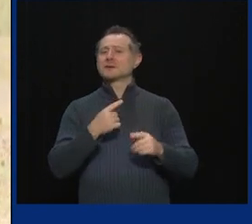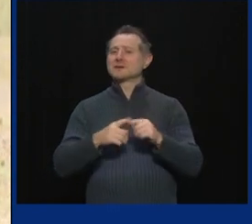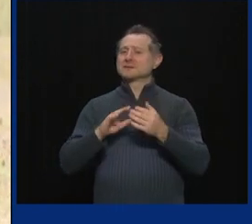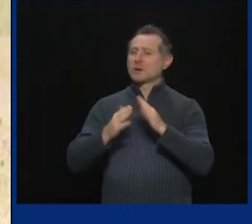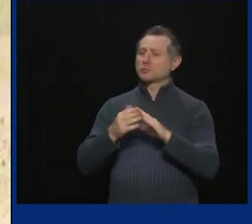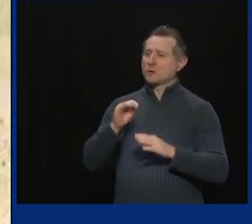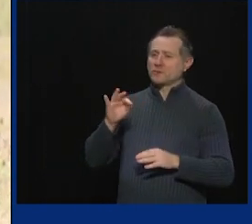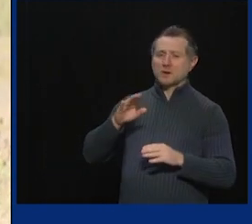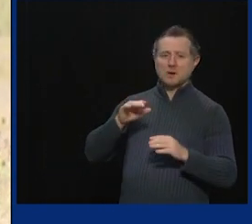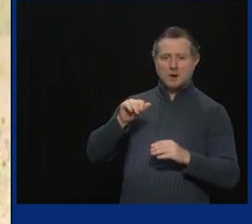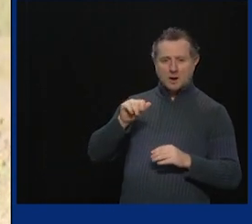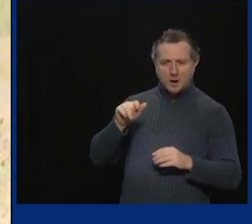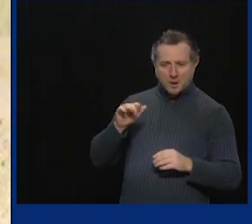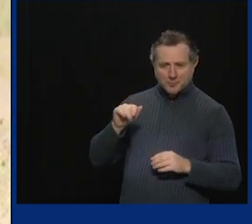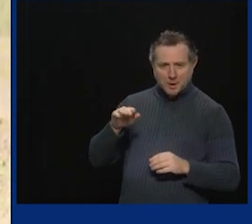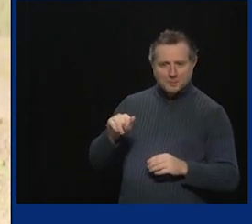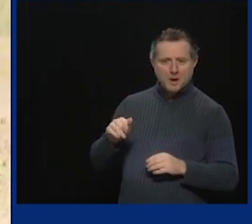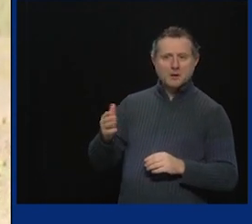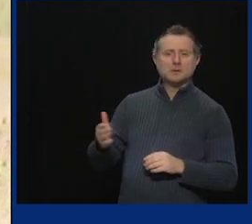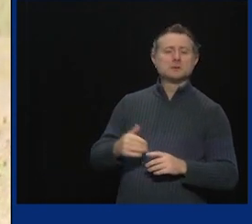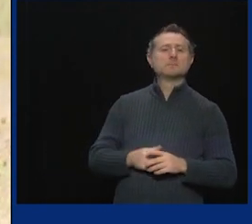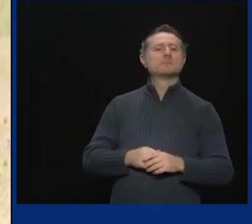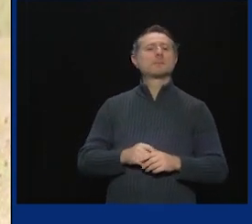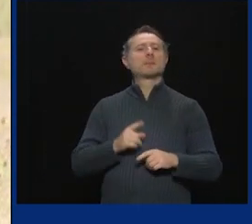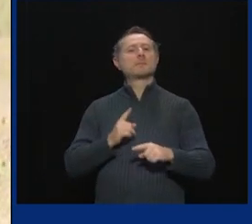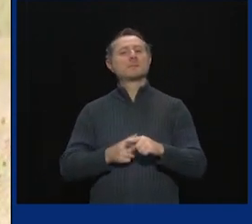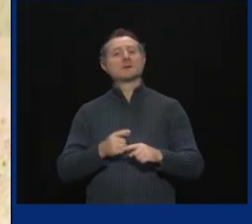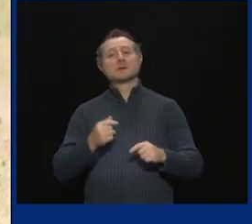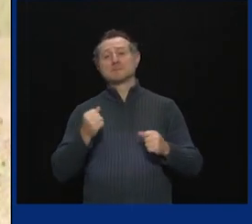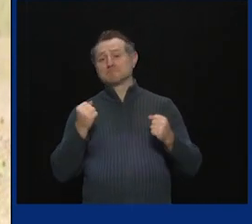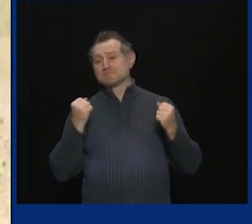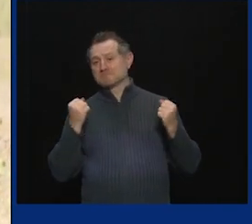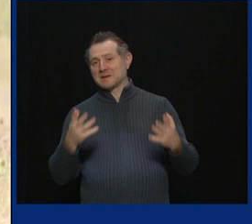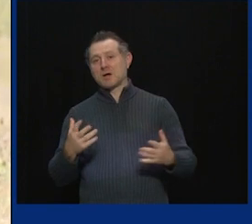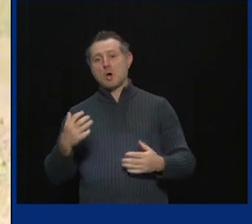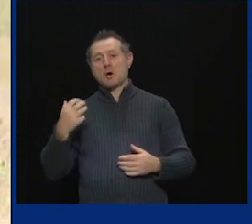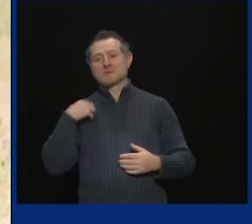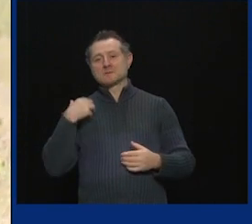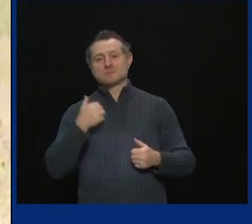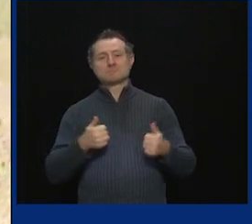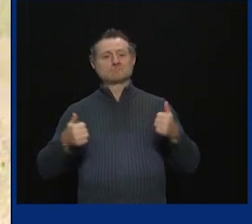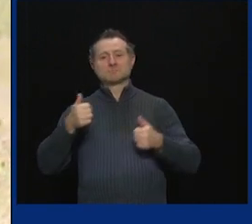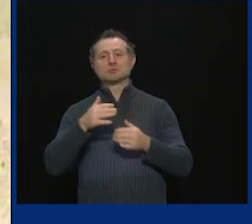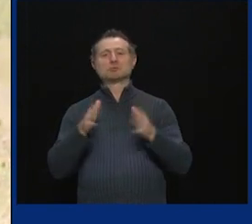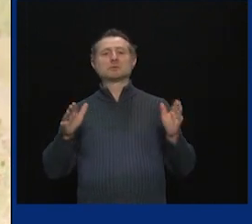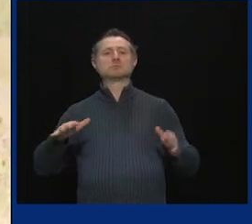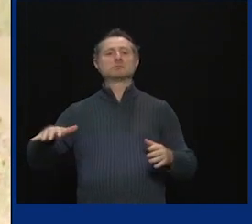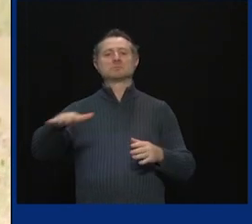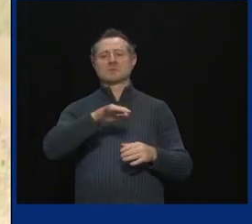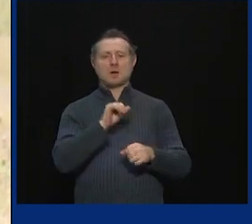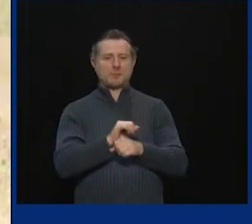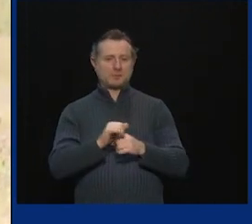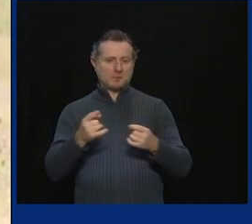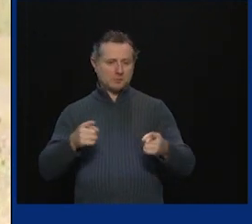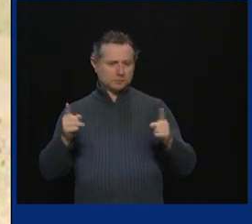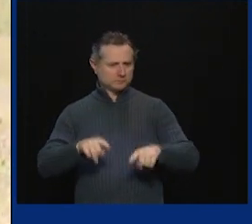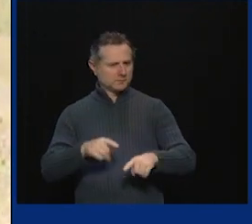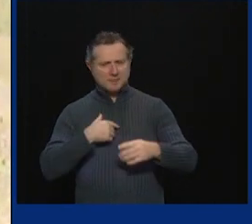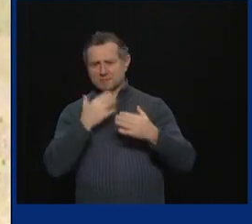development officials and agencies across this region that made this a reality. Thank you again, and God bless you all.